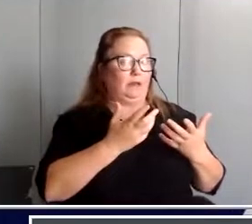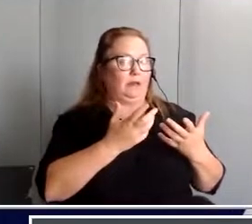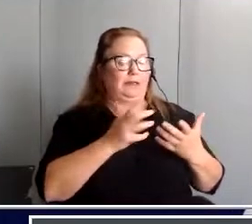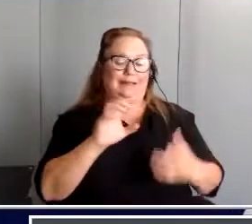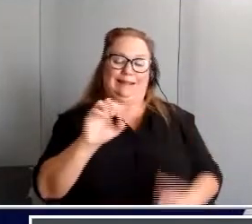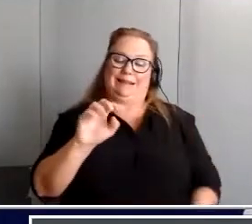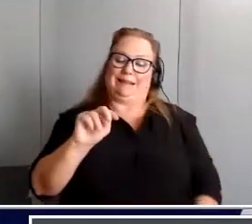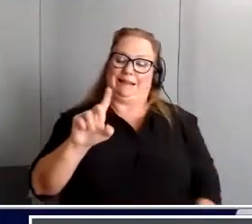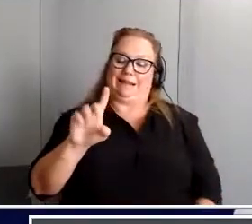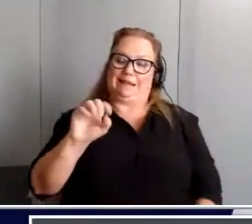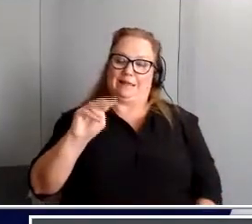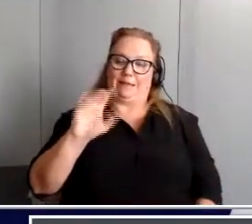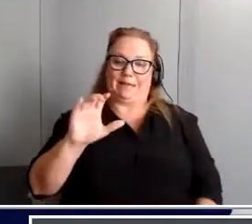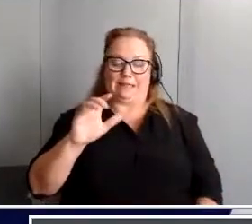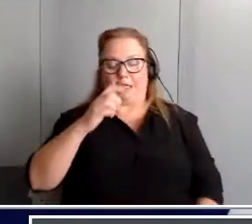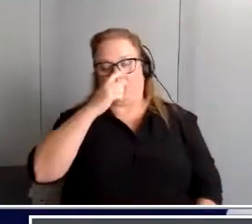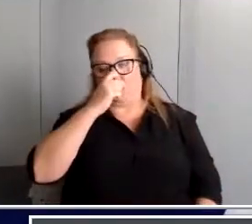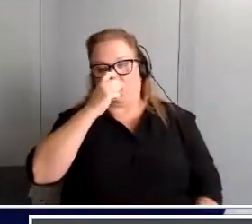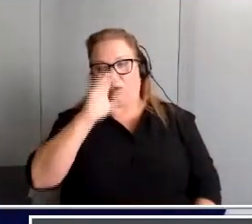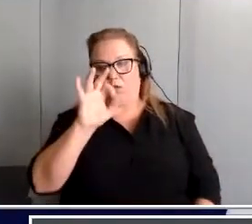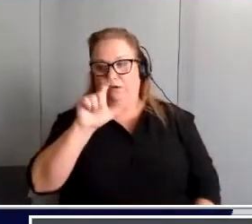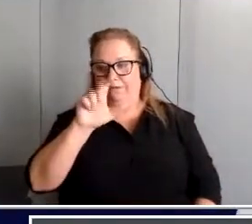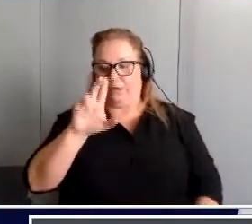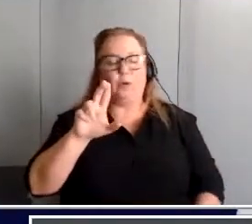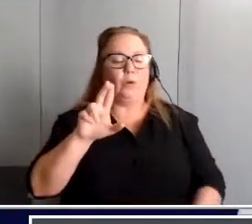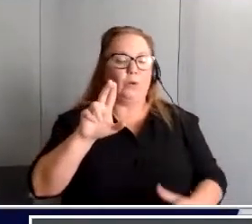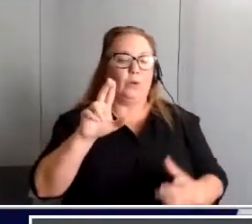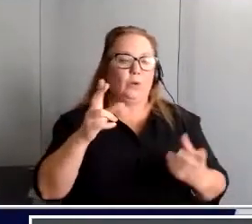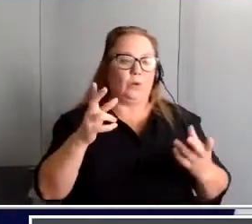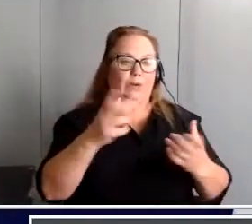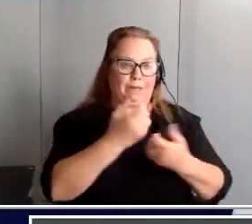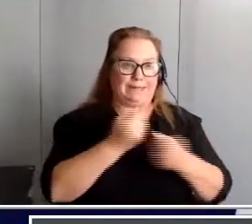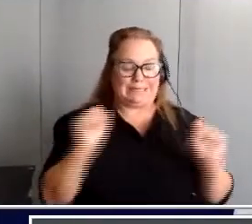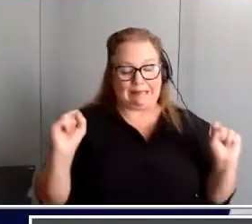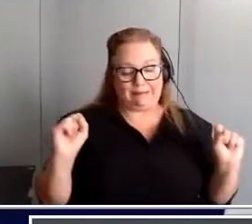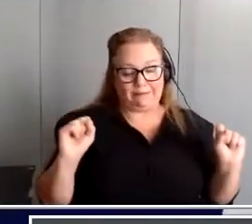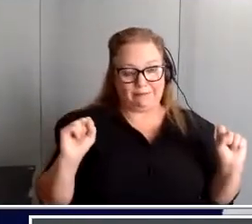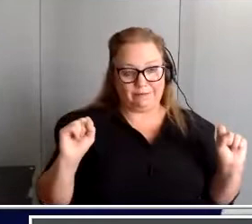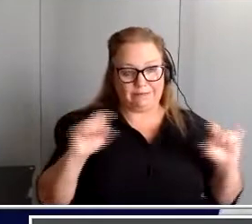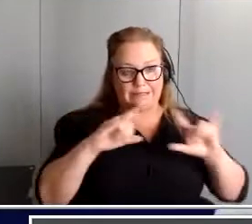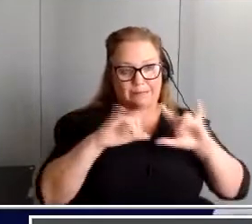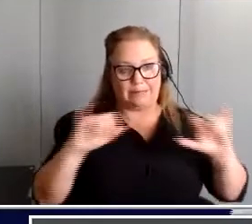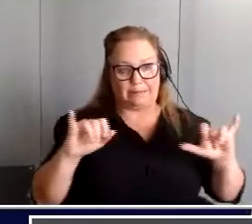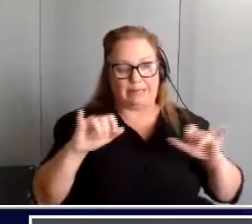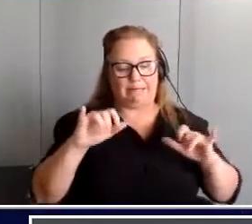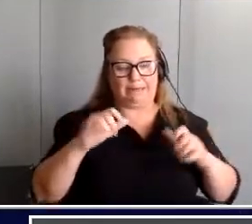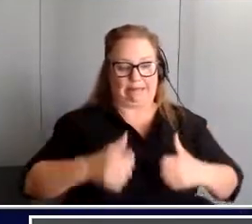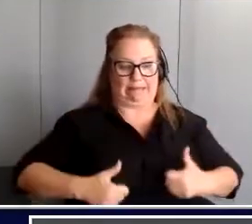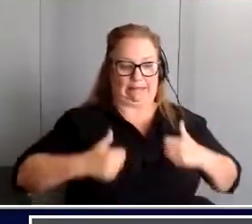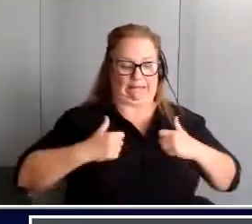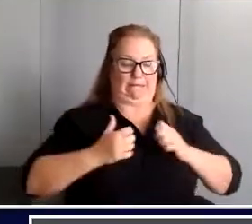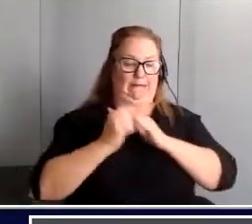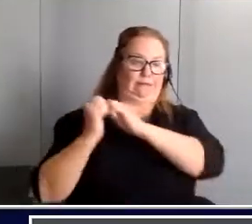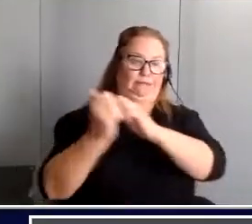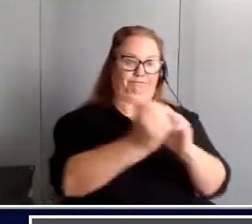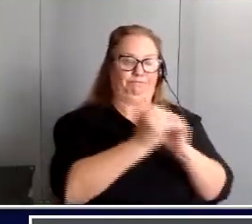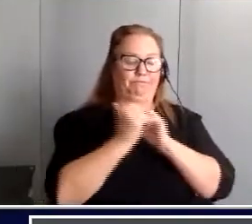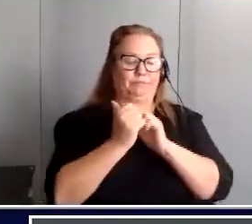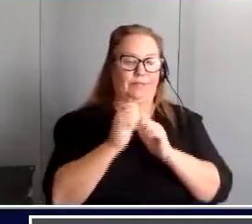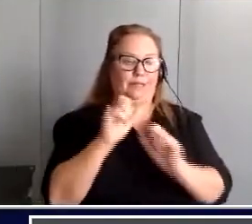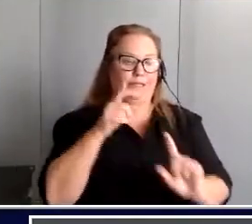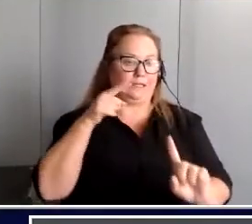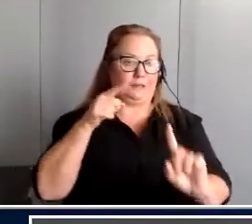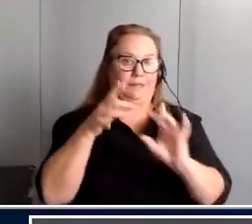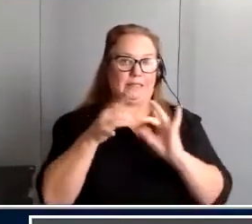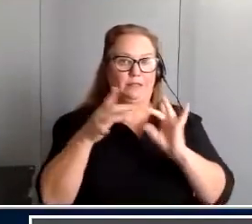a cold or flu, we can treat it, and we can stay safe with it, and we can coexist with it. And I think that's really what the message is, Hawk.